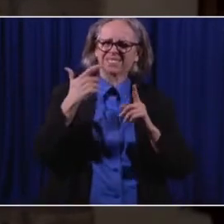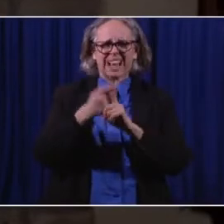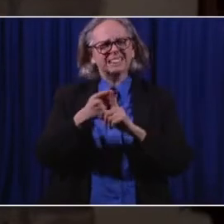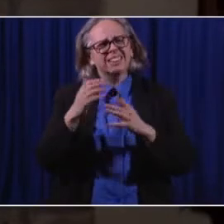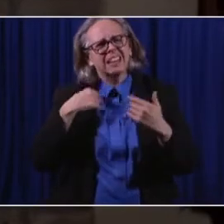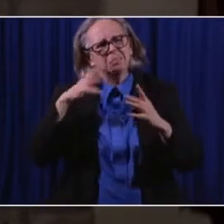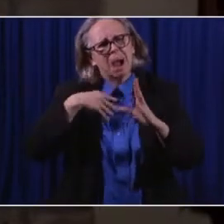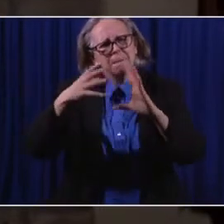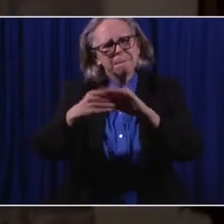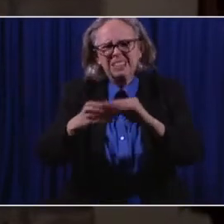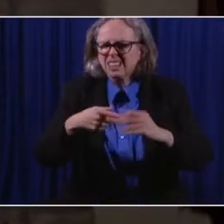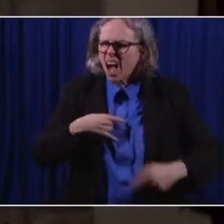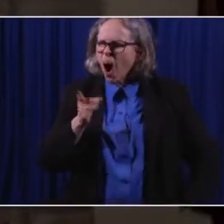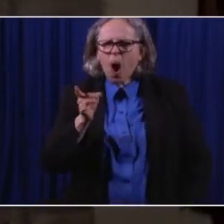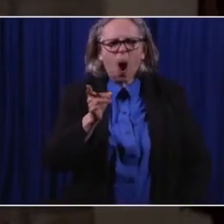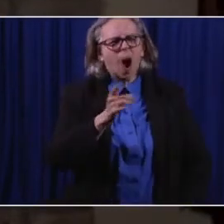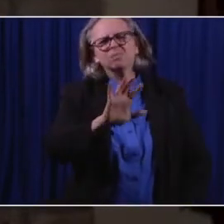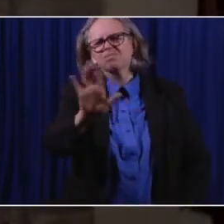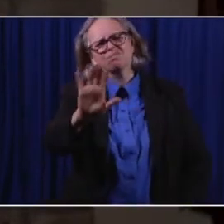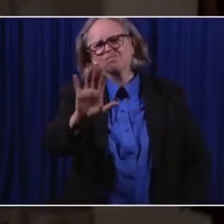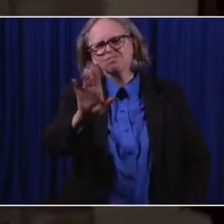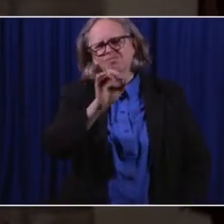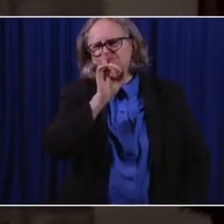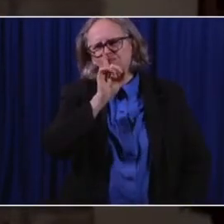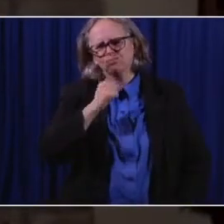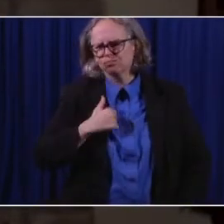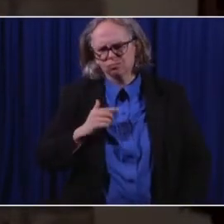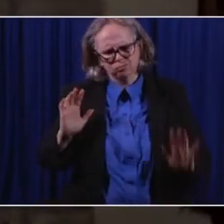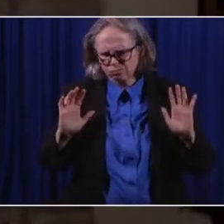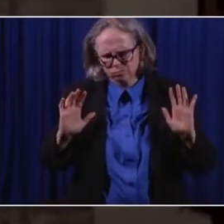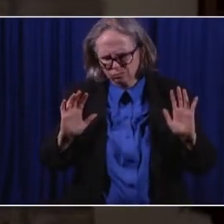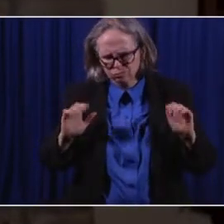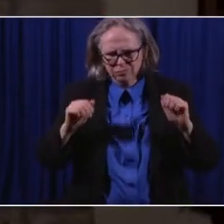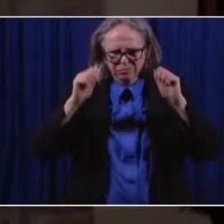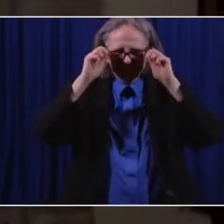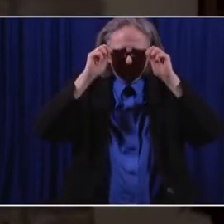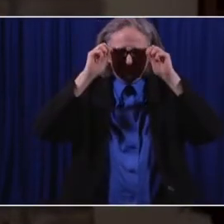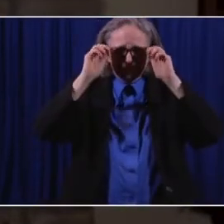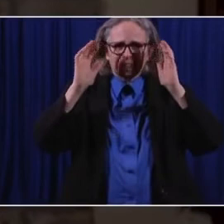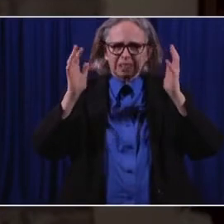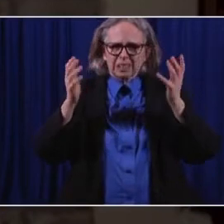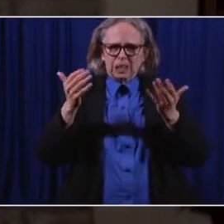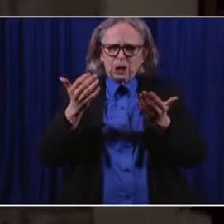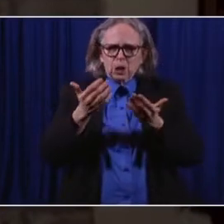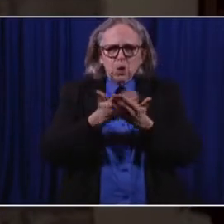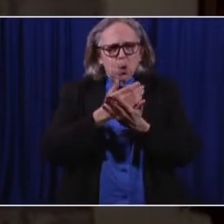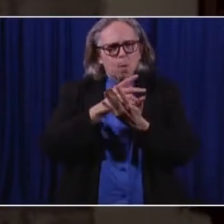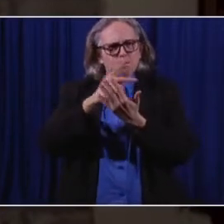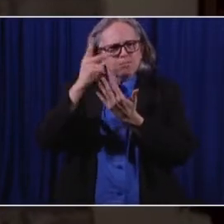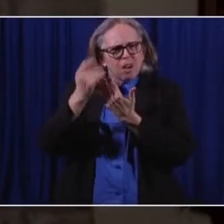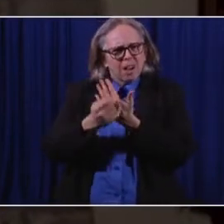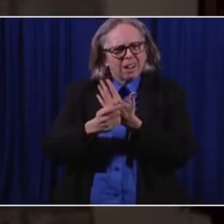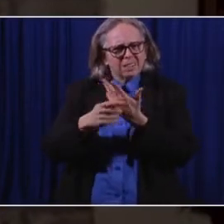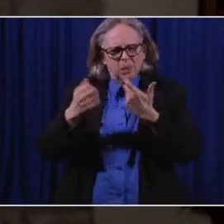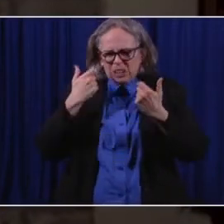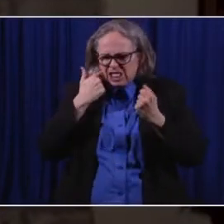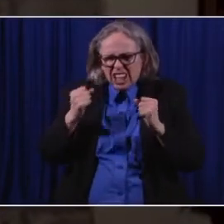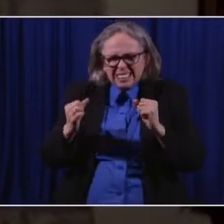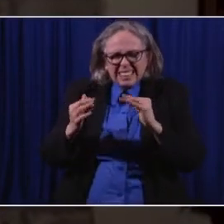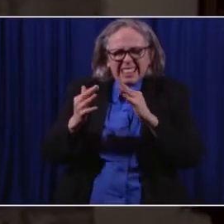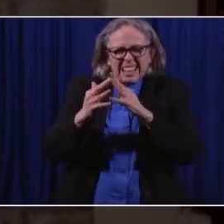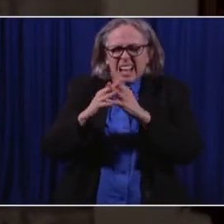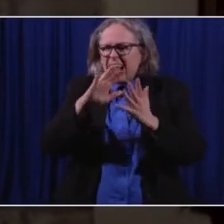people. You know, this is, they're standing up a program that, you know, it's not been done before, but there